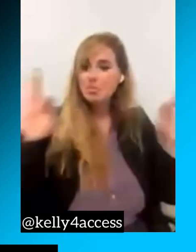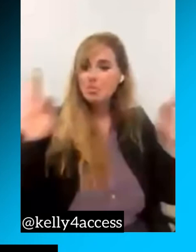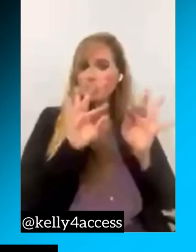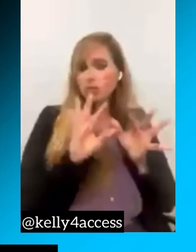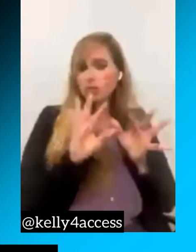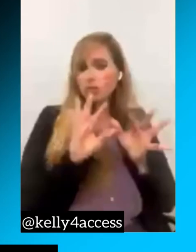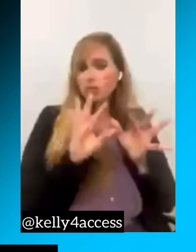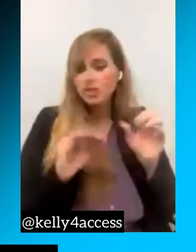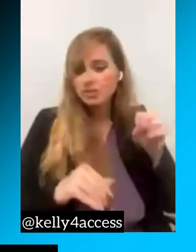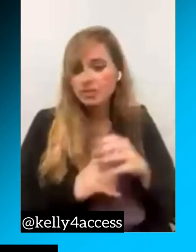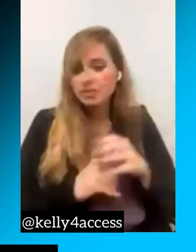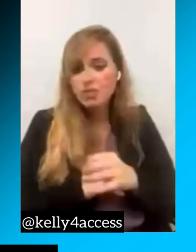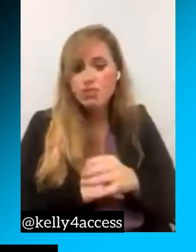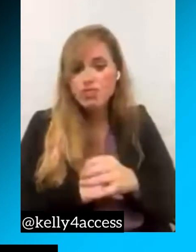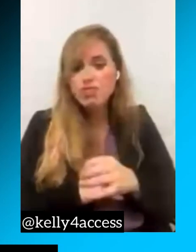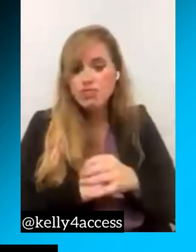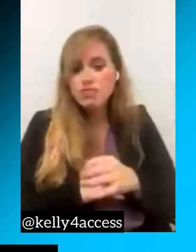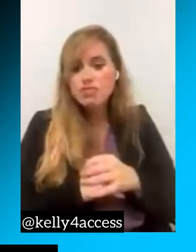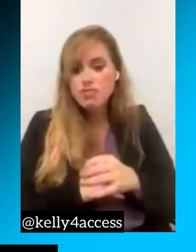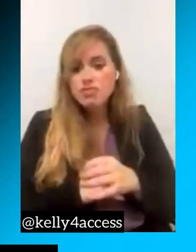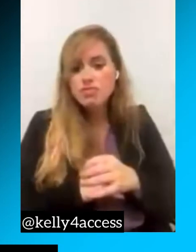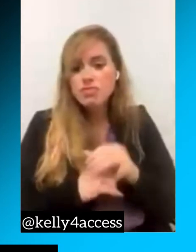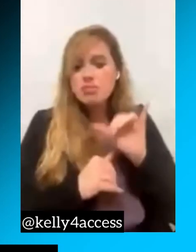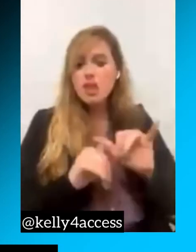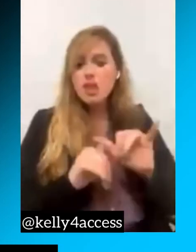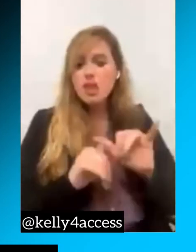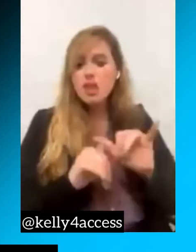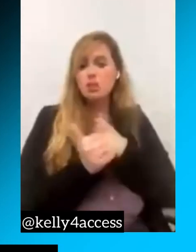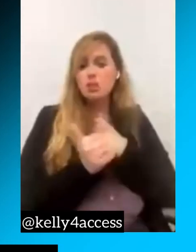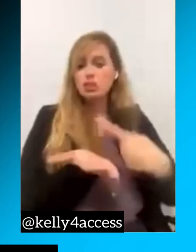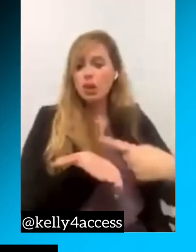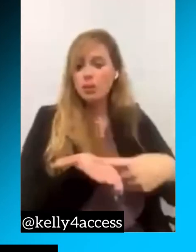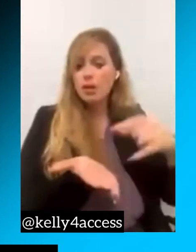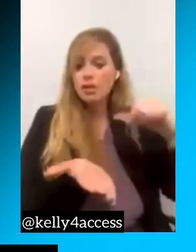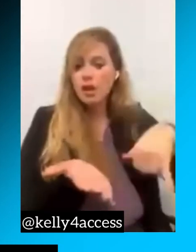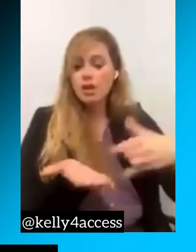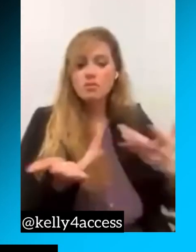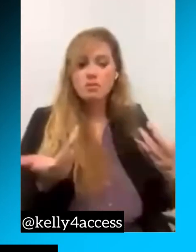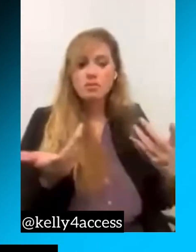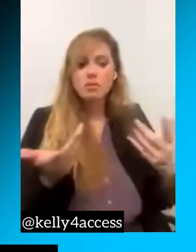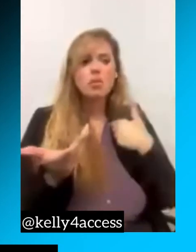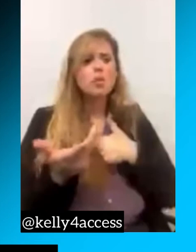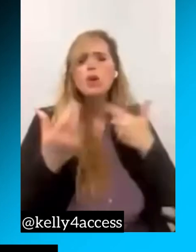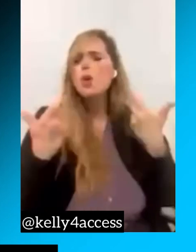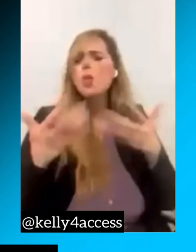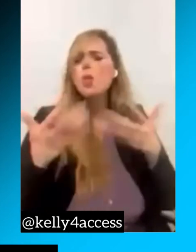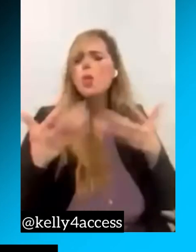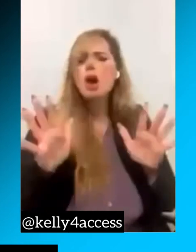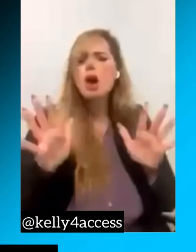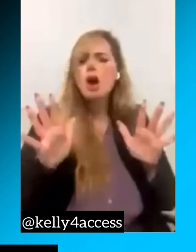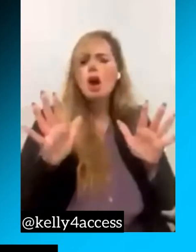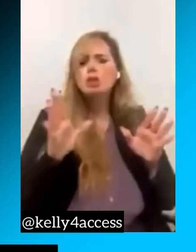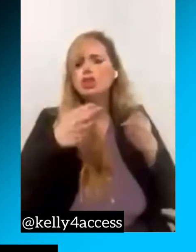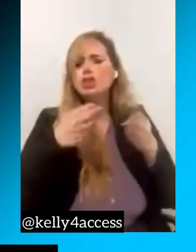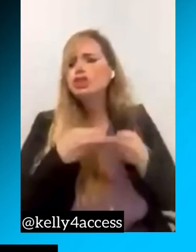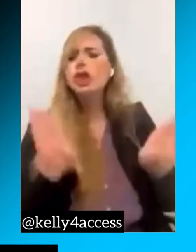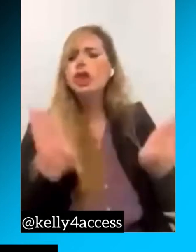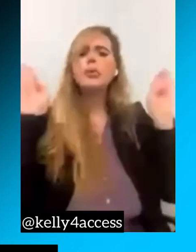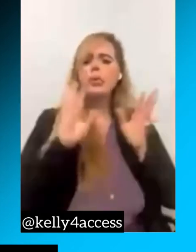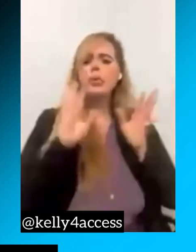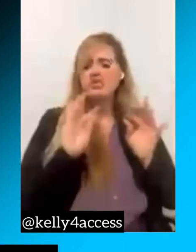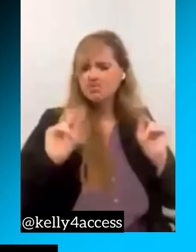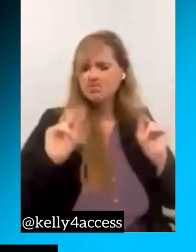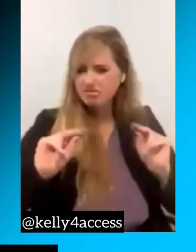way of talking about that. We're not trying to generalize that, you know, anything, that